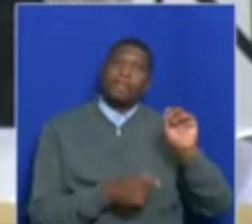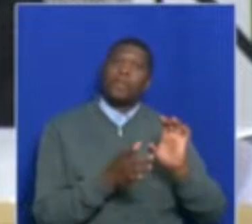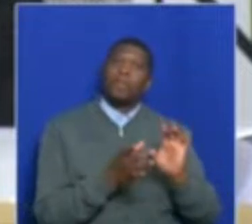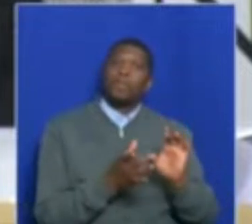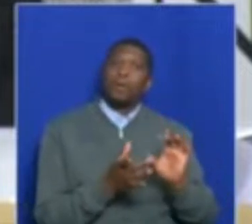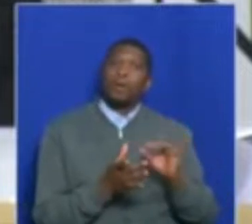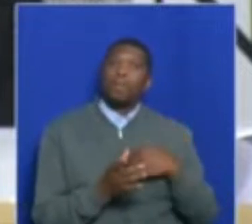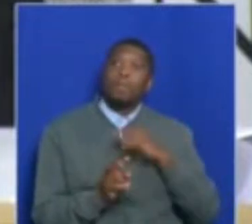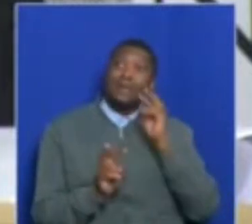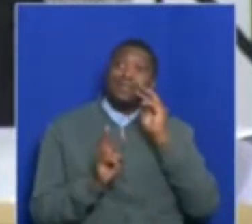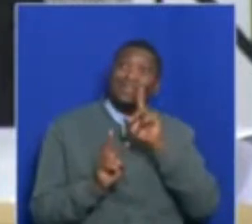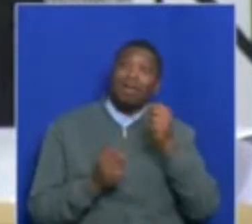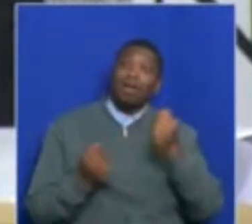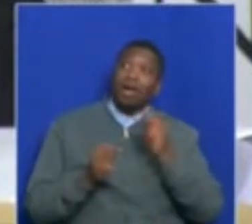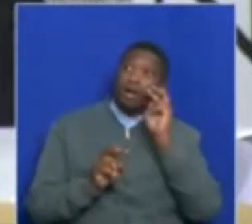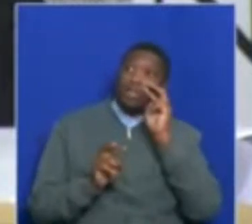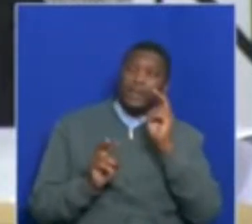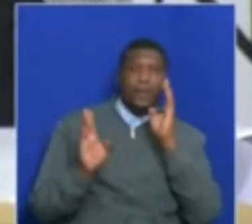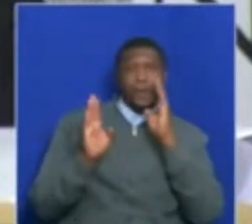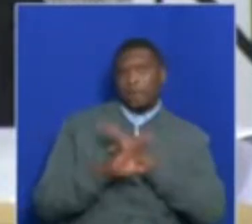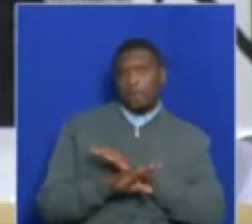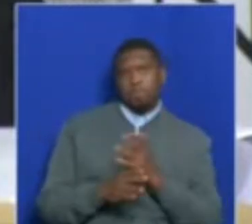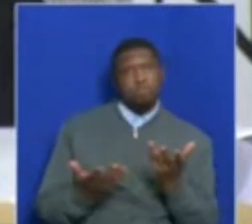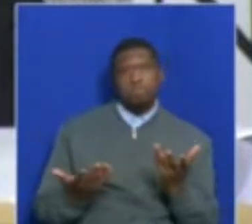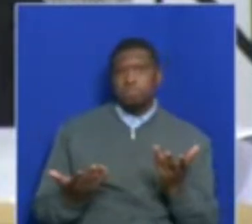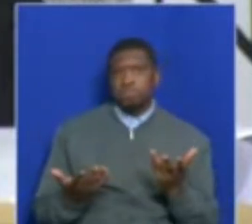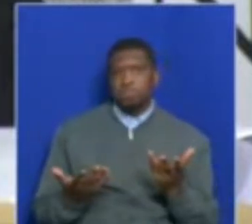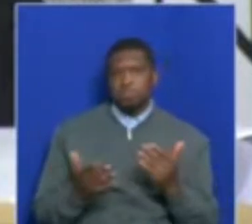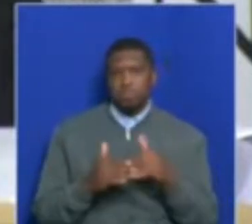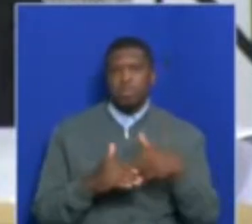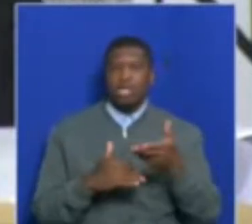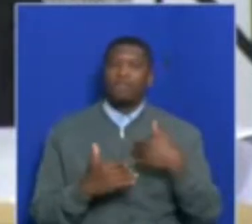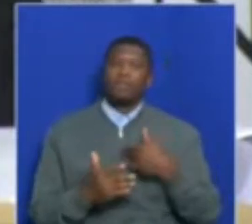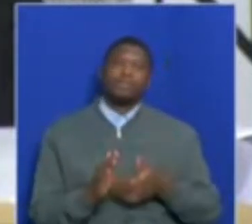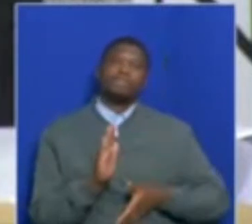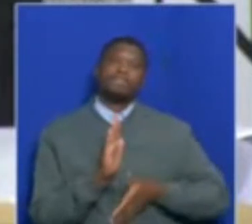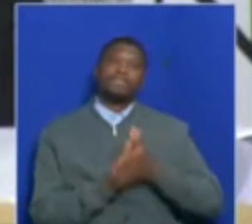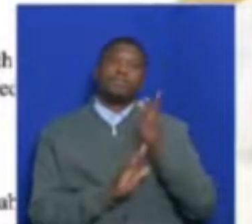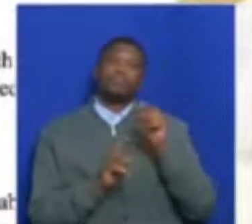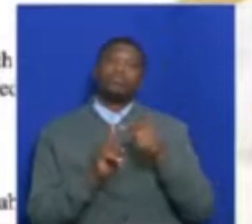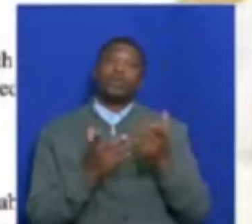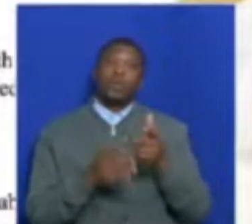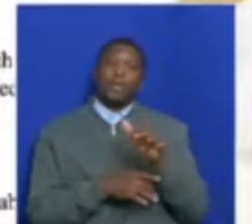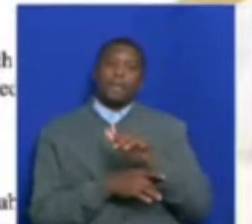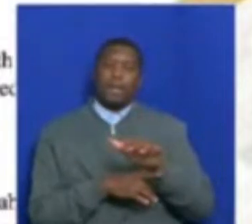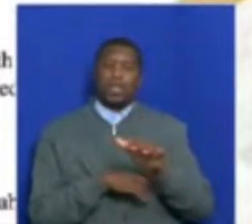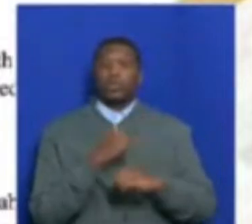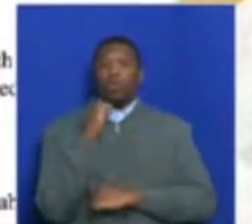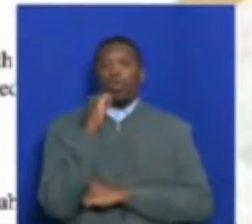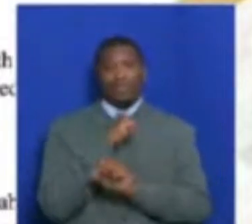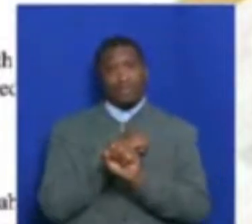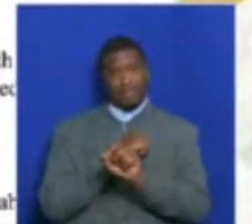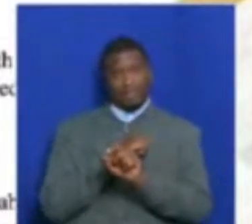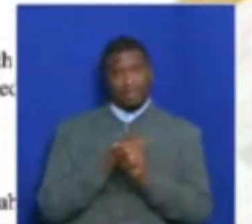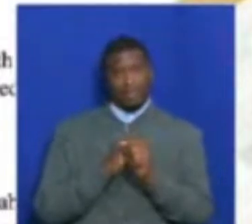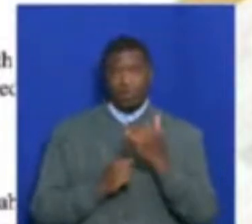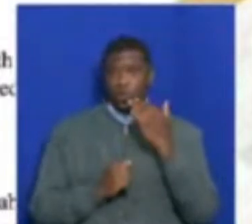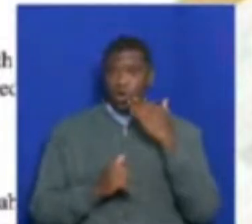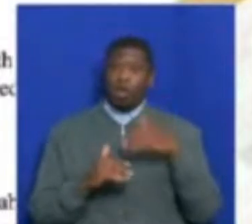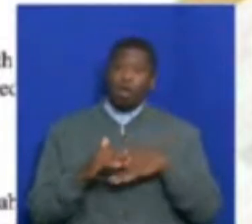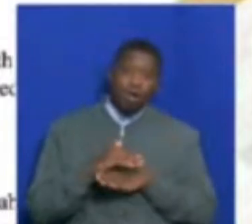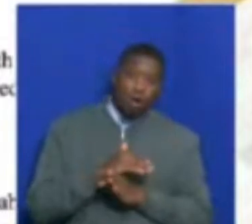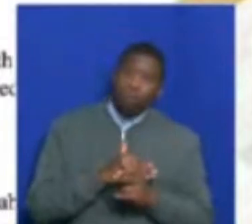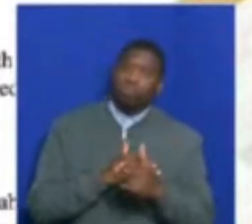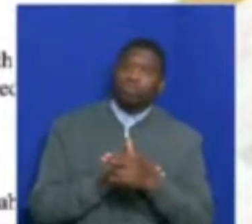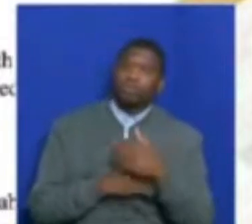anywhere in the vicinity. I then proceeded straight to the yard in Sydney Road. At the yard, I met my boss and his son and my